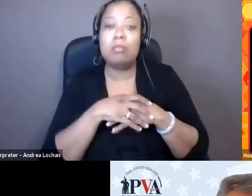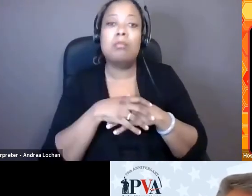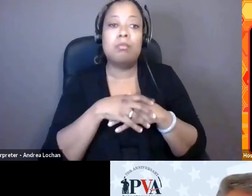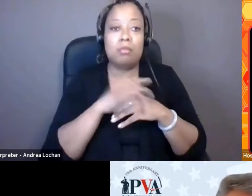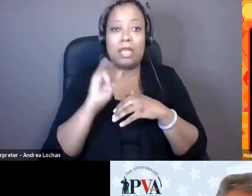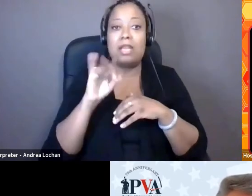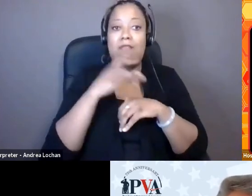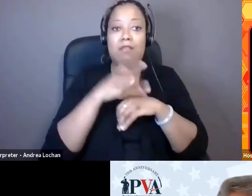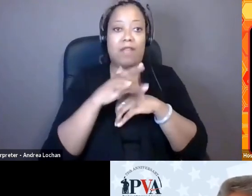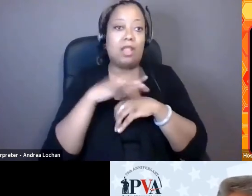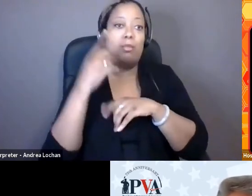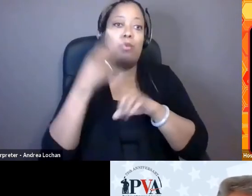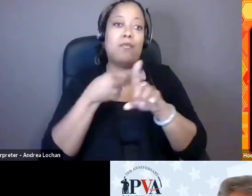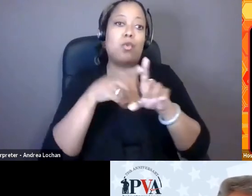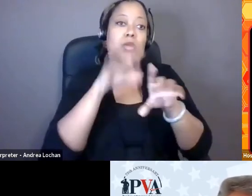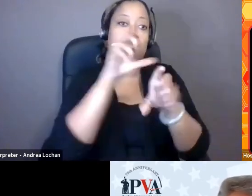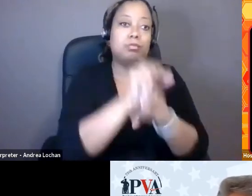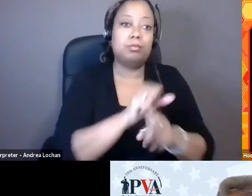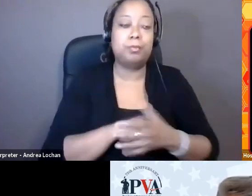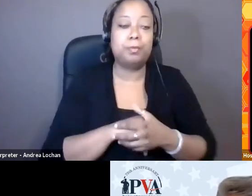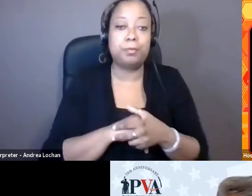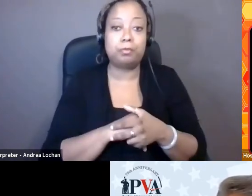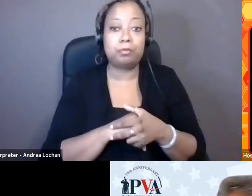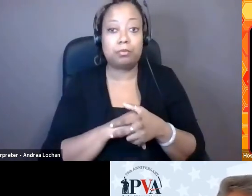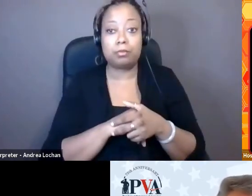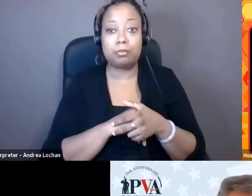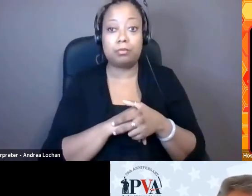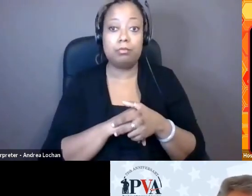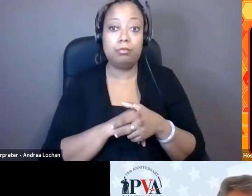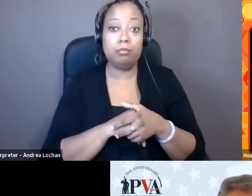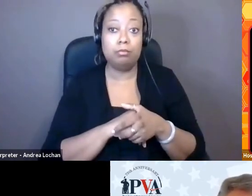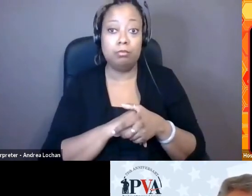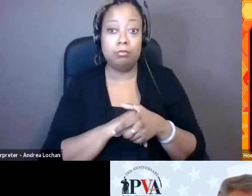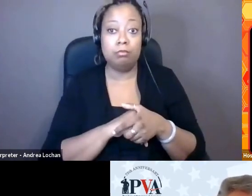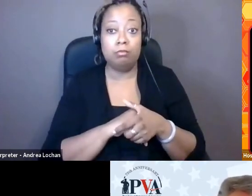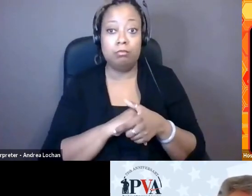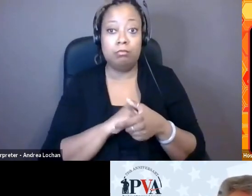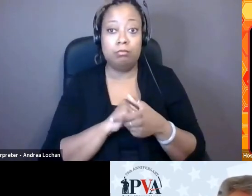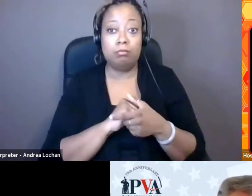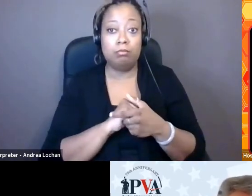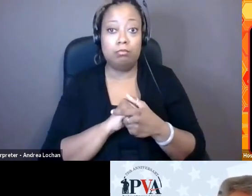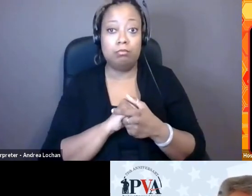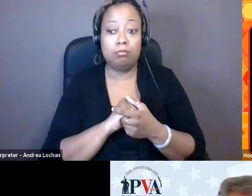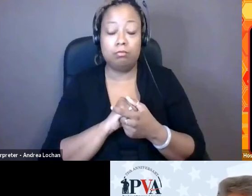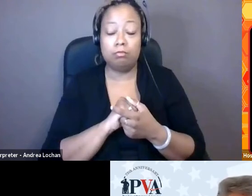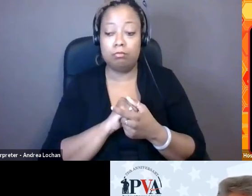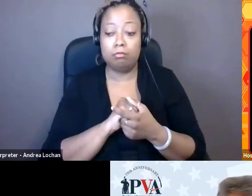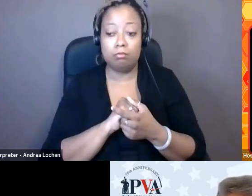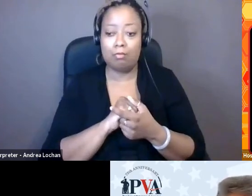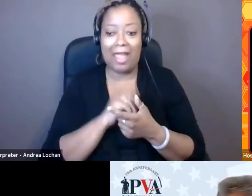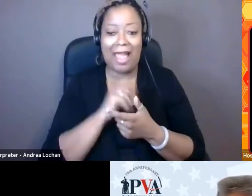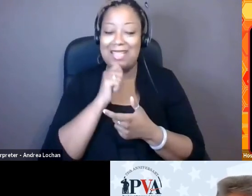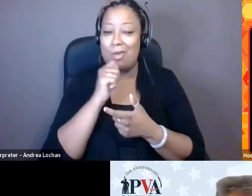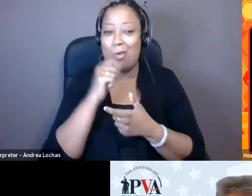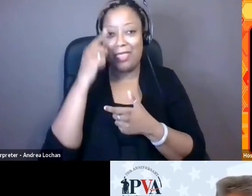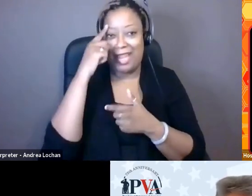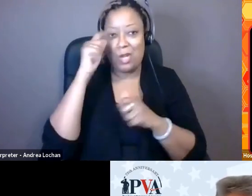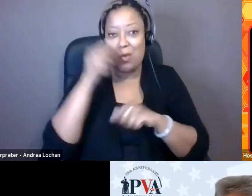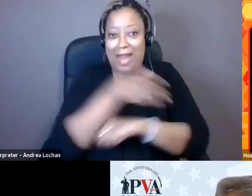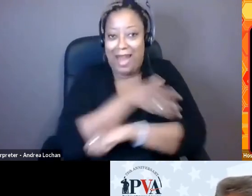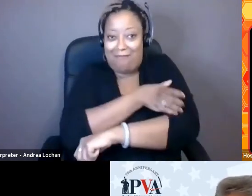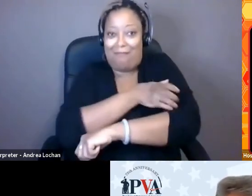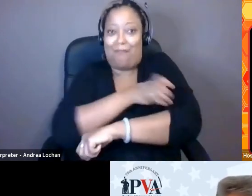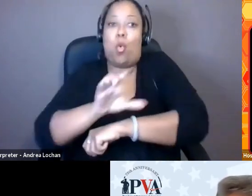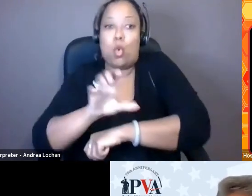available for rent at that time. Otherwise, I don't think that You could force a landlord